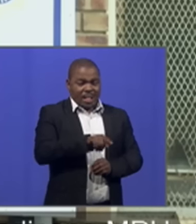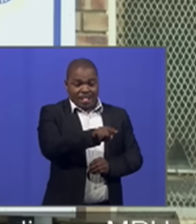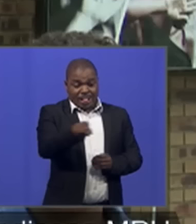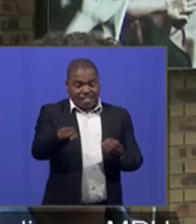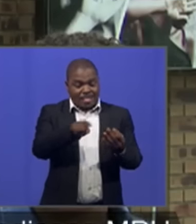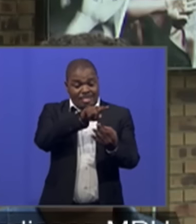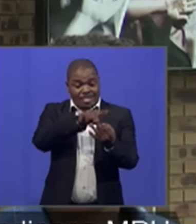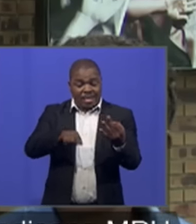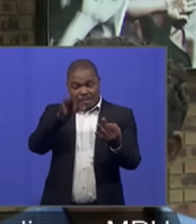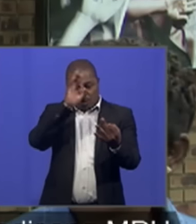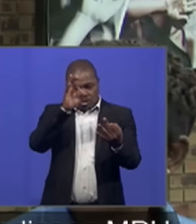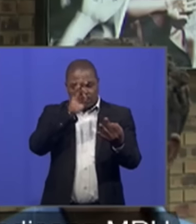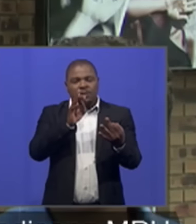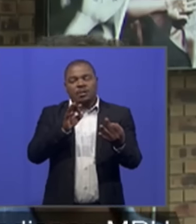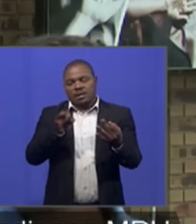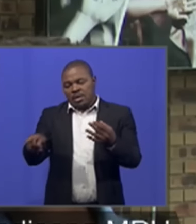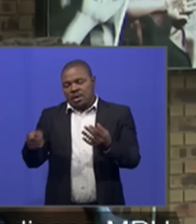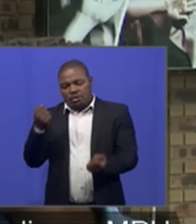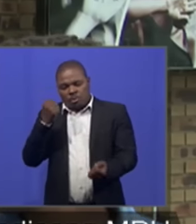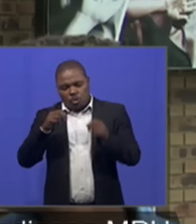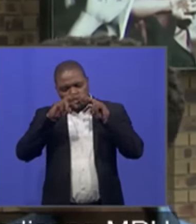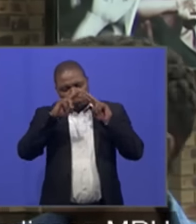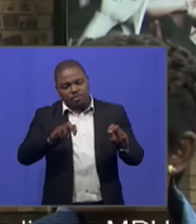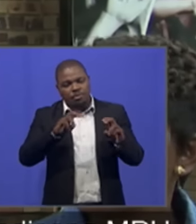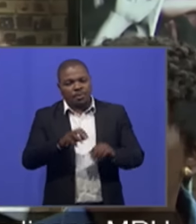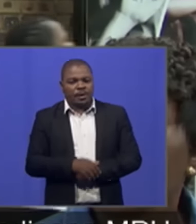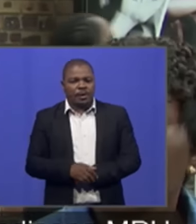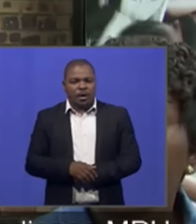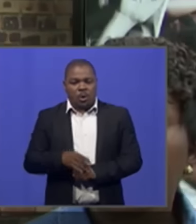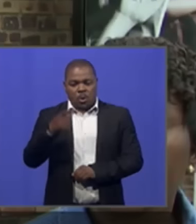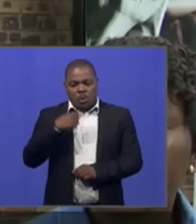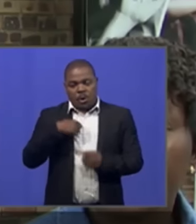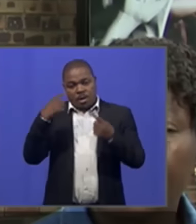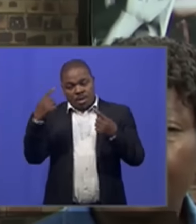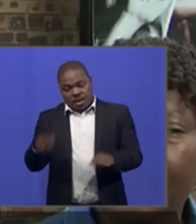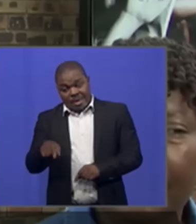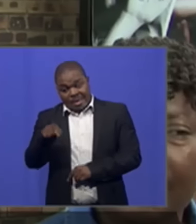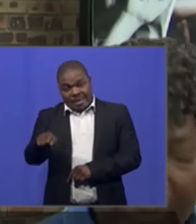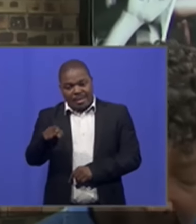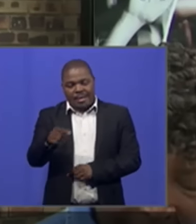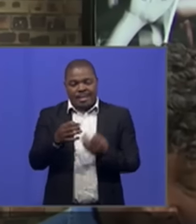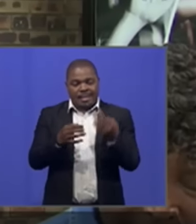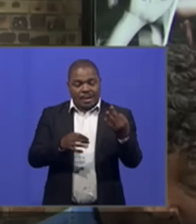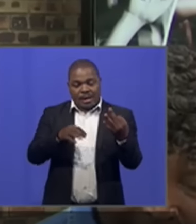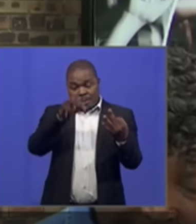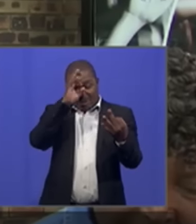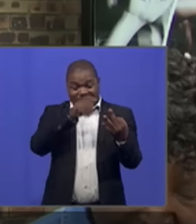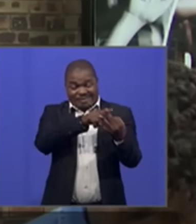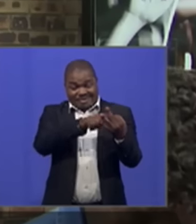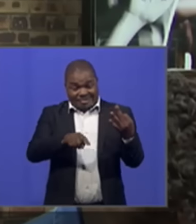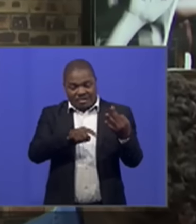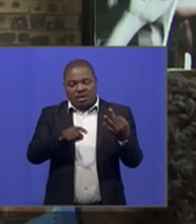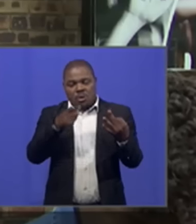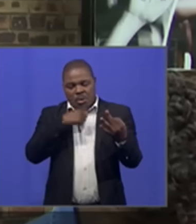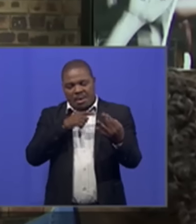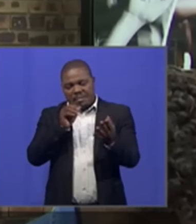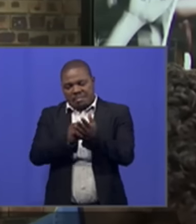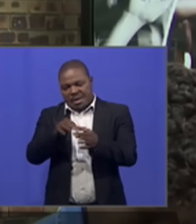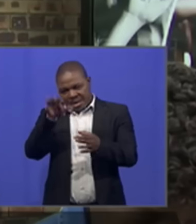Here to open a case against 3 police officers who were implicated by the suspended